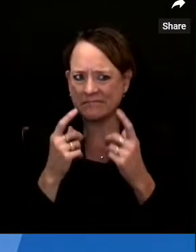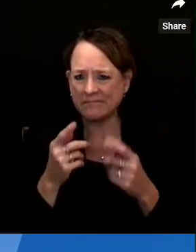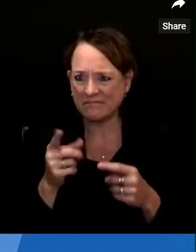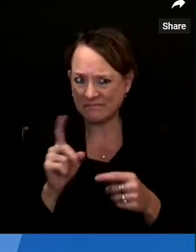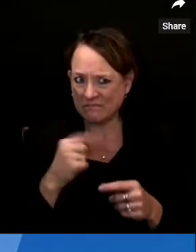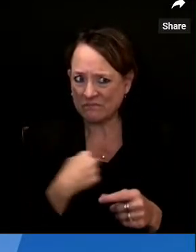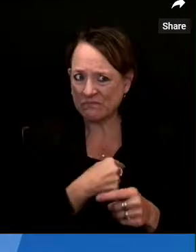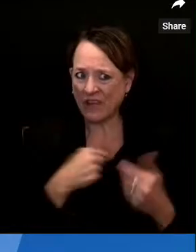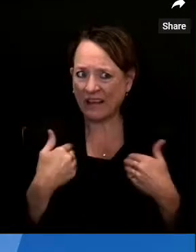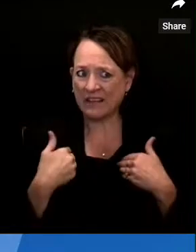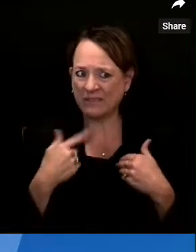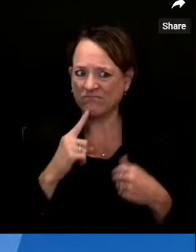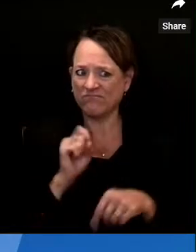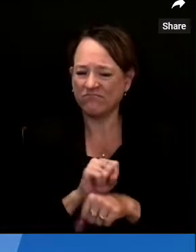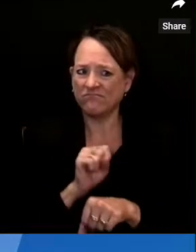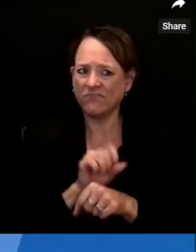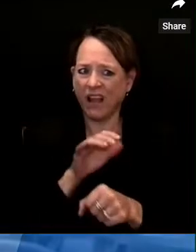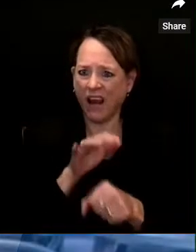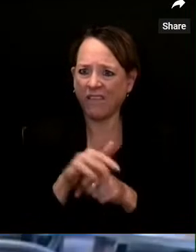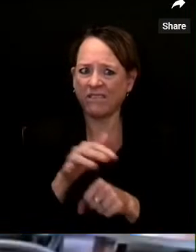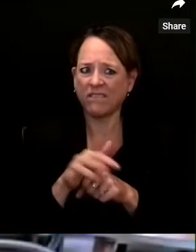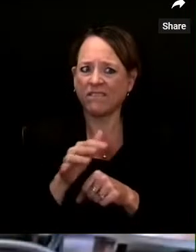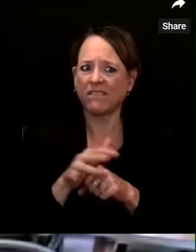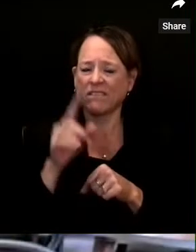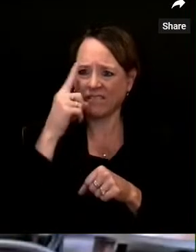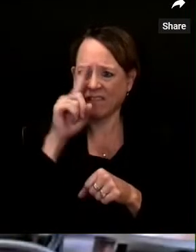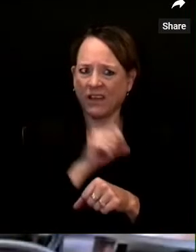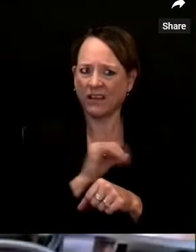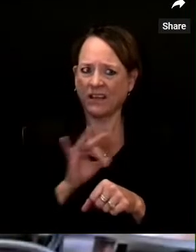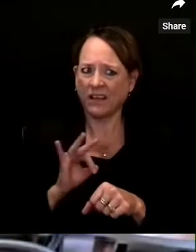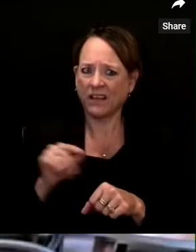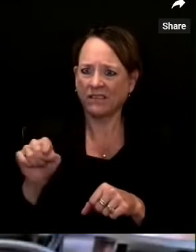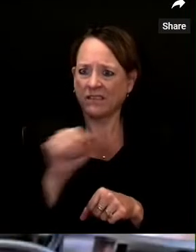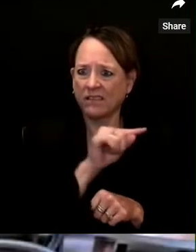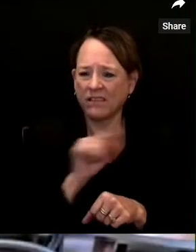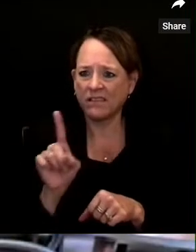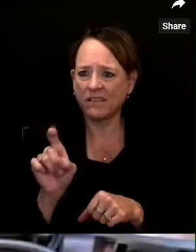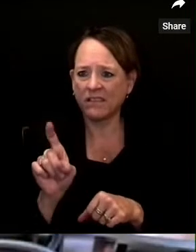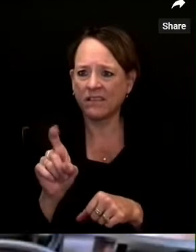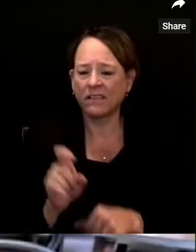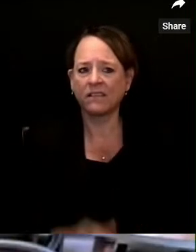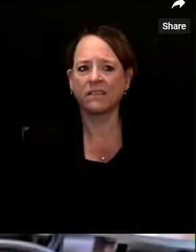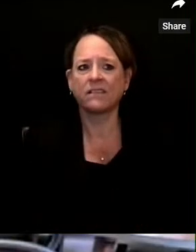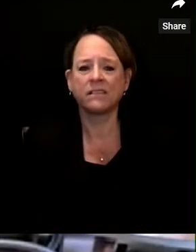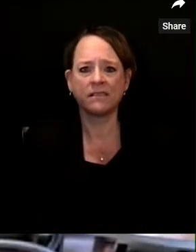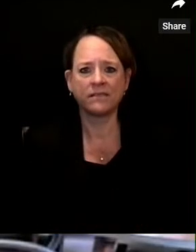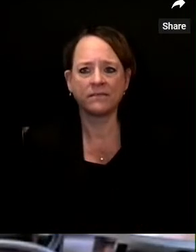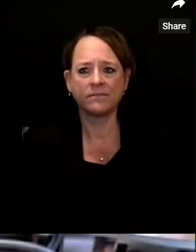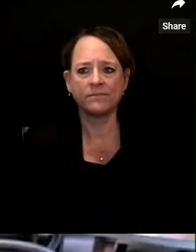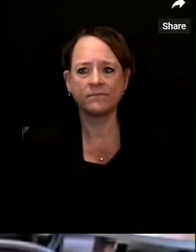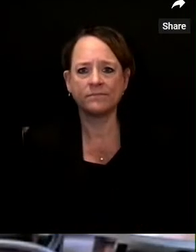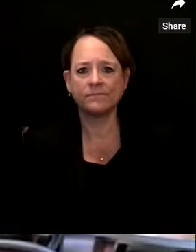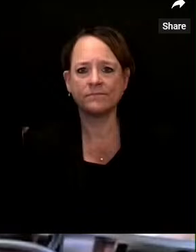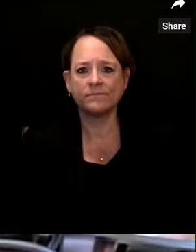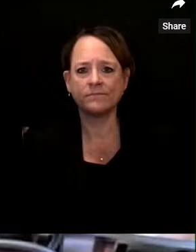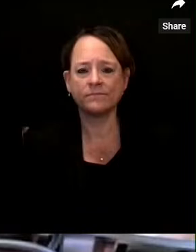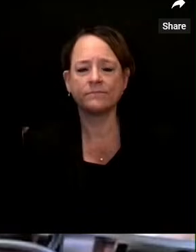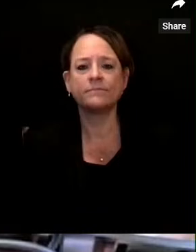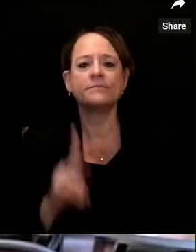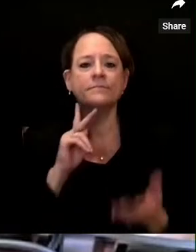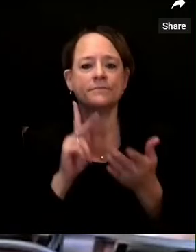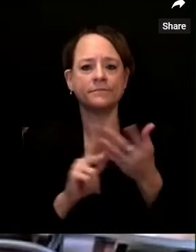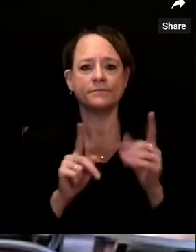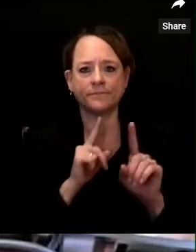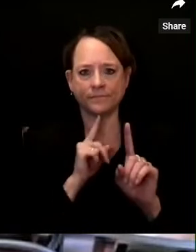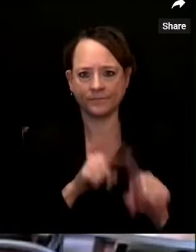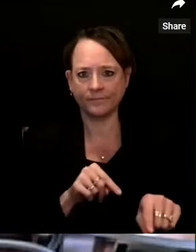people. Thanks. Sure, happy to answer those questions at a high level, and certainly would welcome you to follow up directly with the Hospital